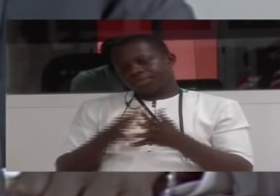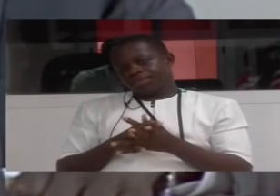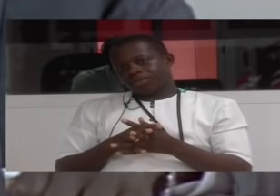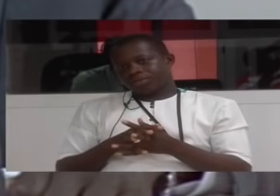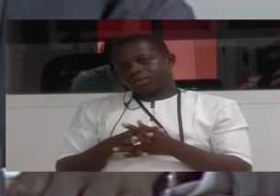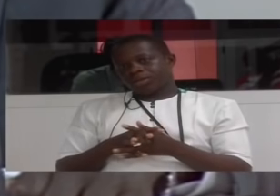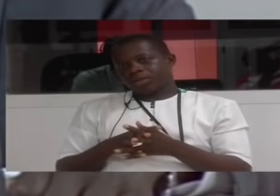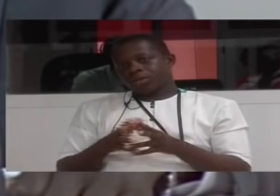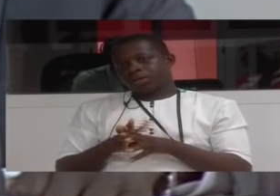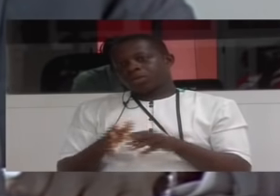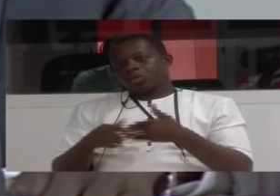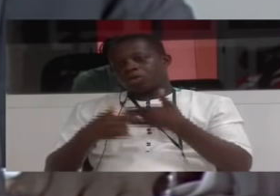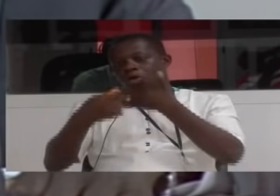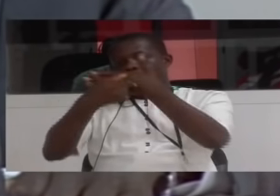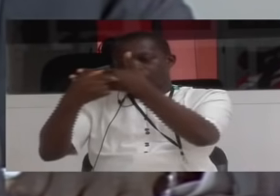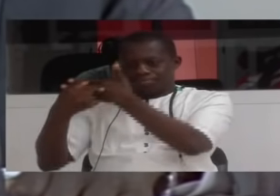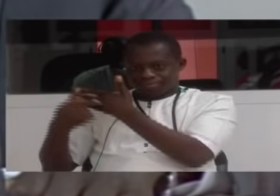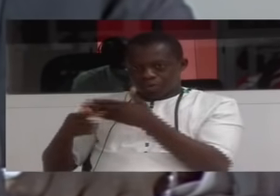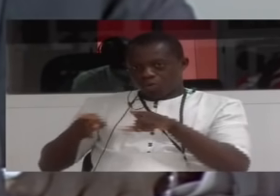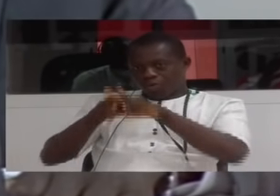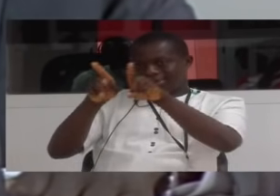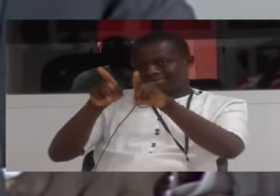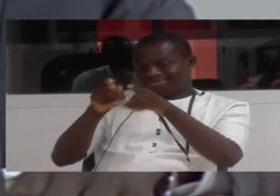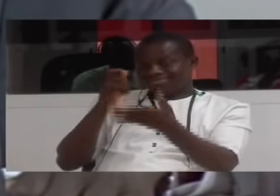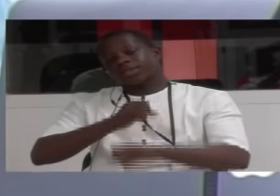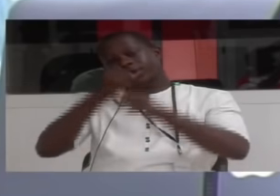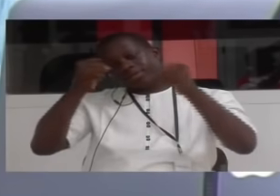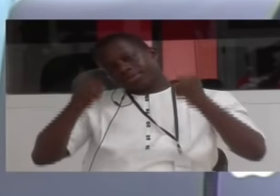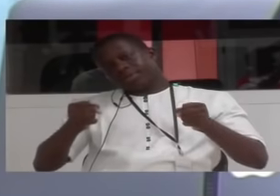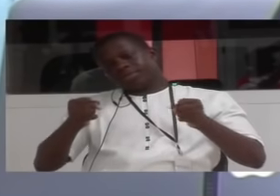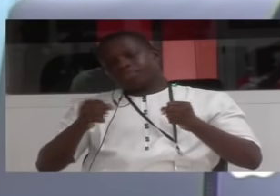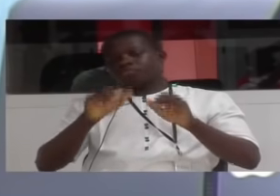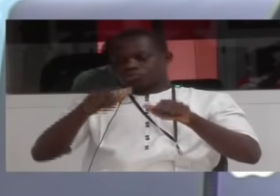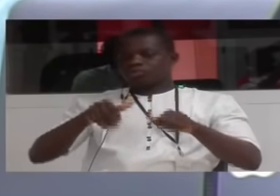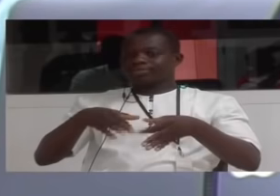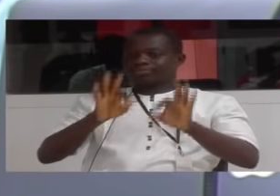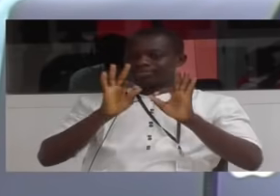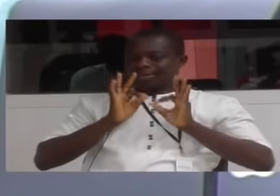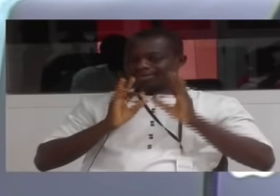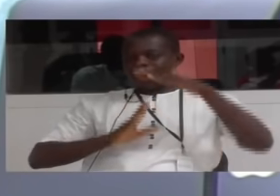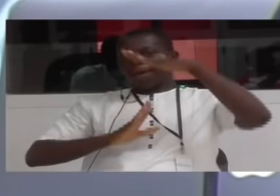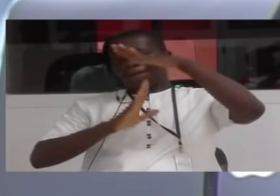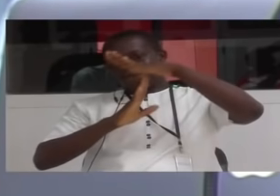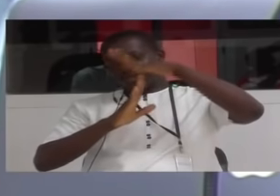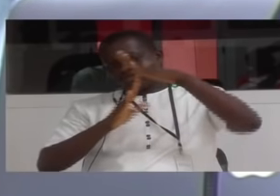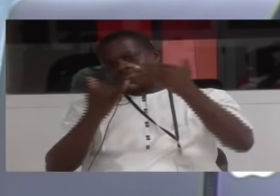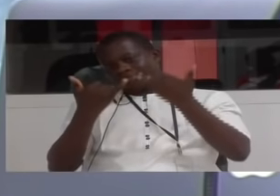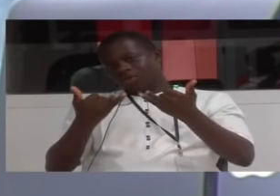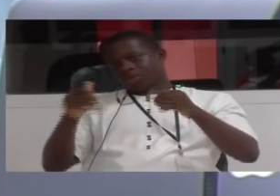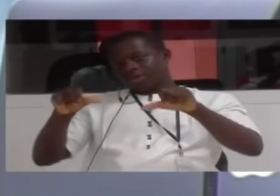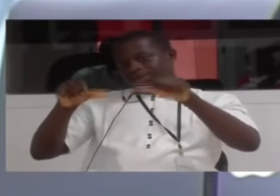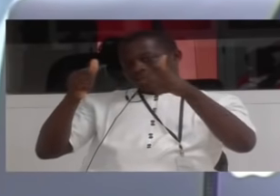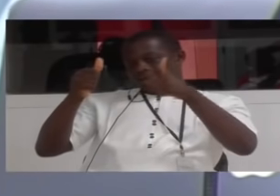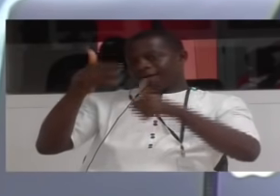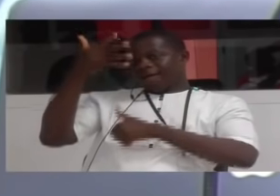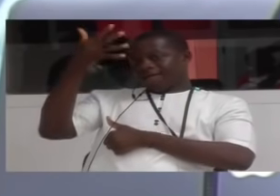May I just consult with the secretariat? We can take a break now, and we should resume